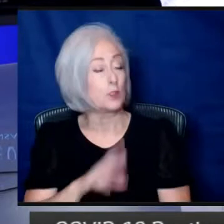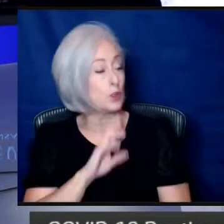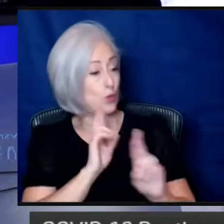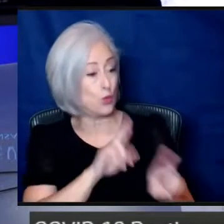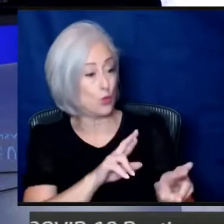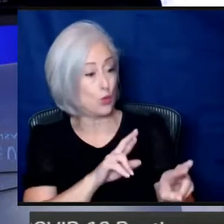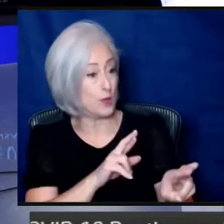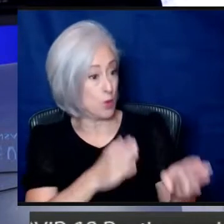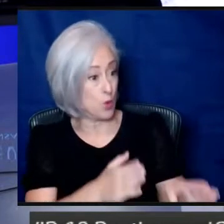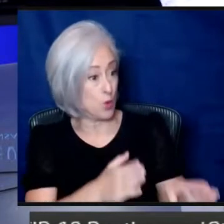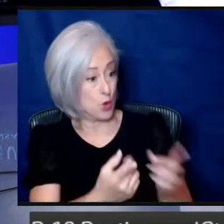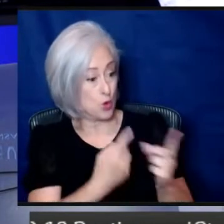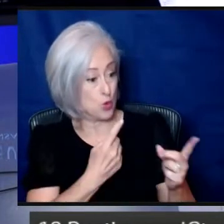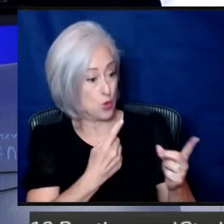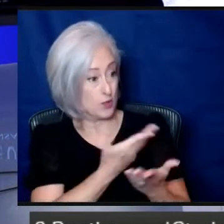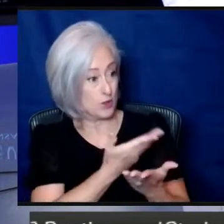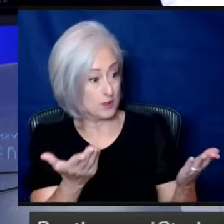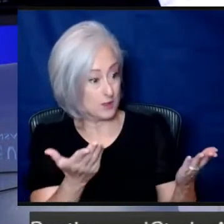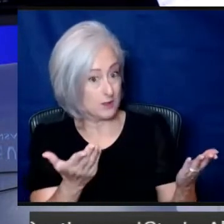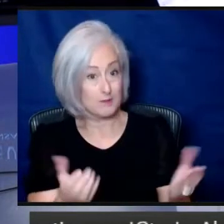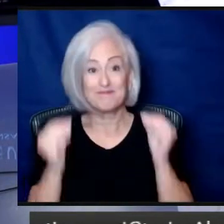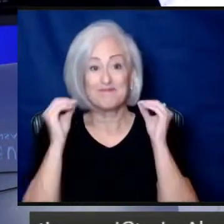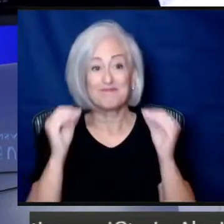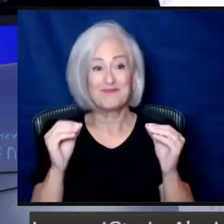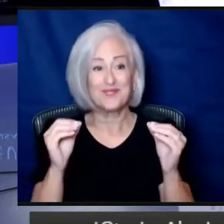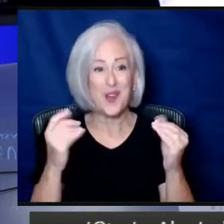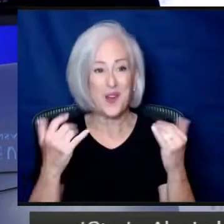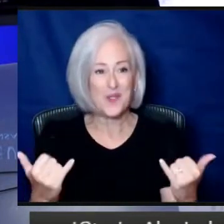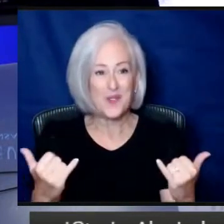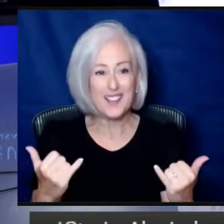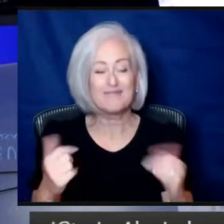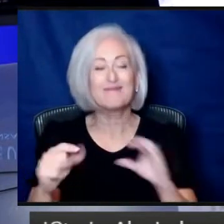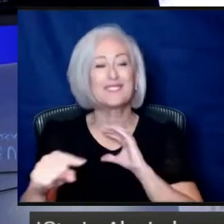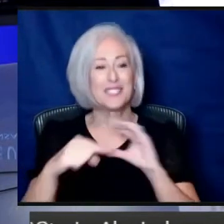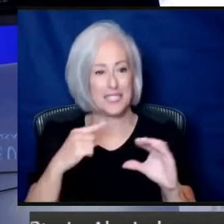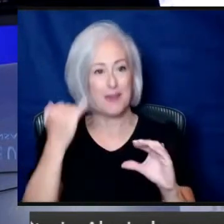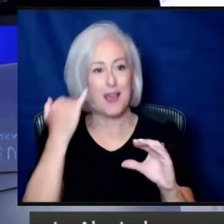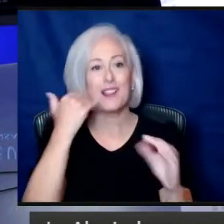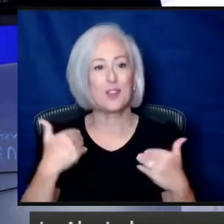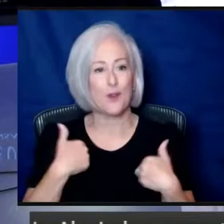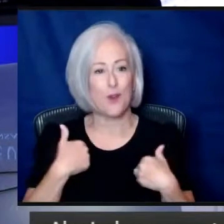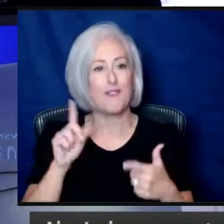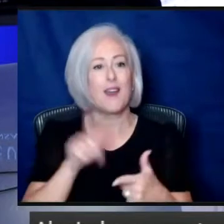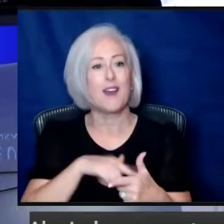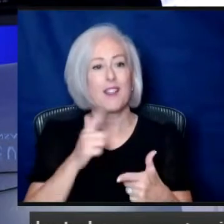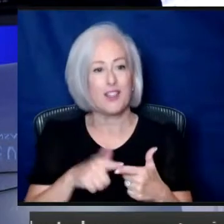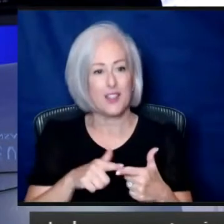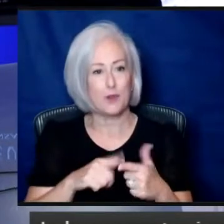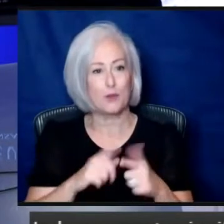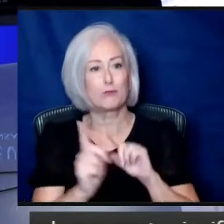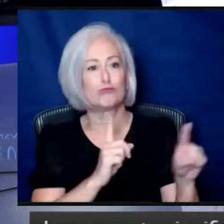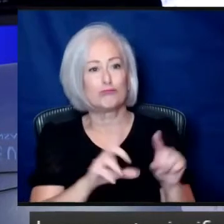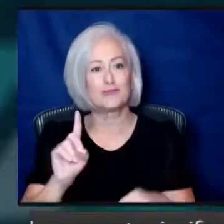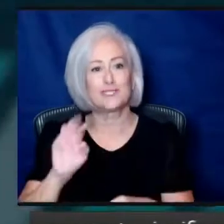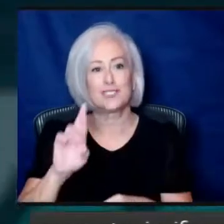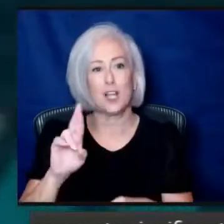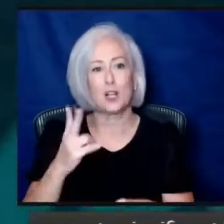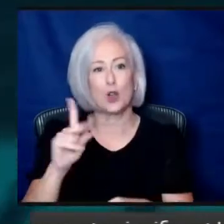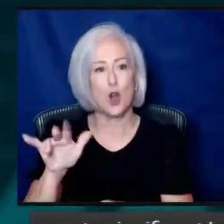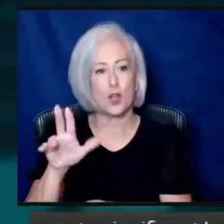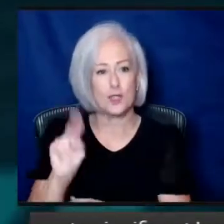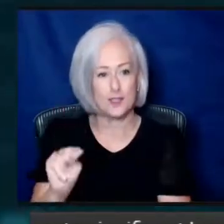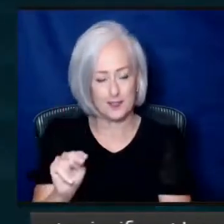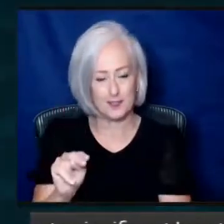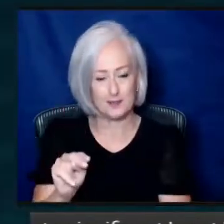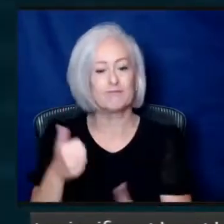from reporters? Zero right now. Email them to us if you have any. We'll ask Dr. Hawkinson later on. Dr. Hawkinson, Medical Director of Infection Prevention